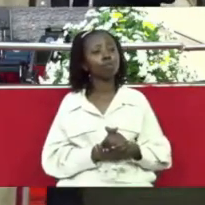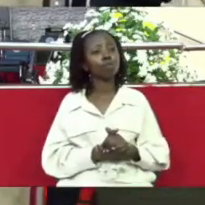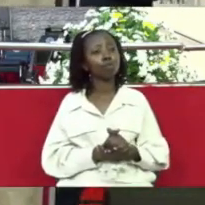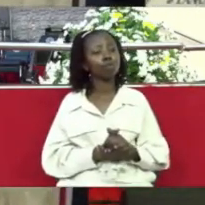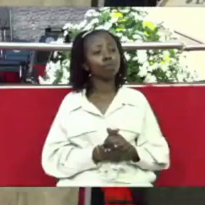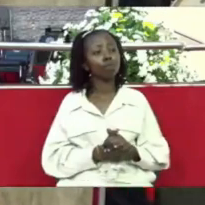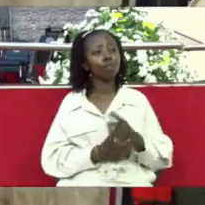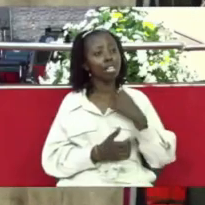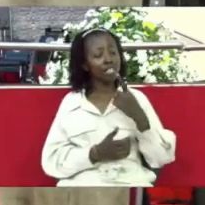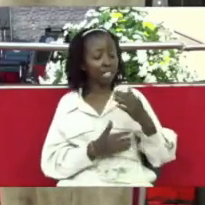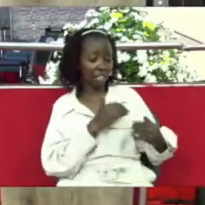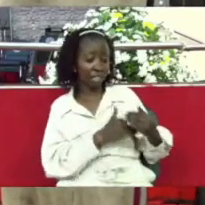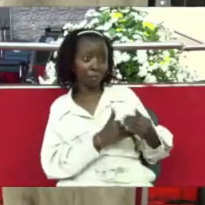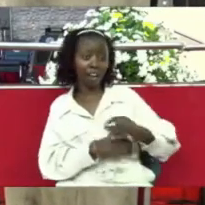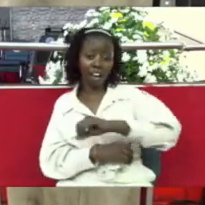not seem to be listening.